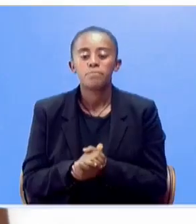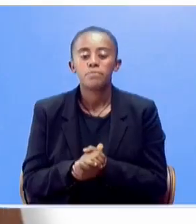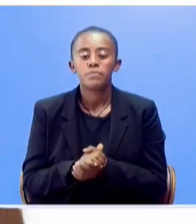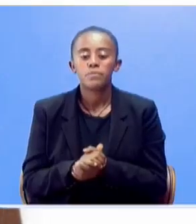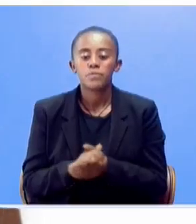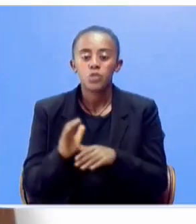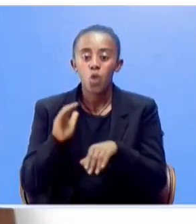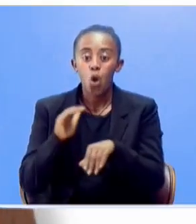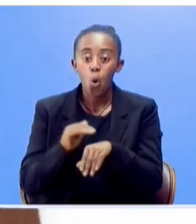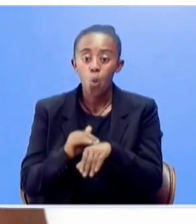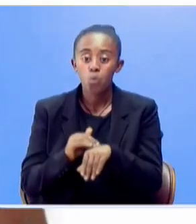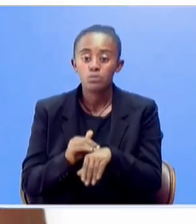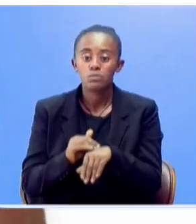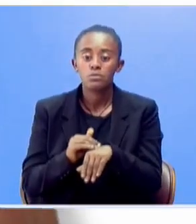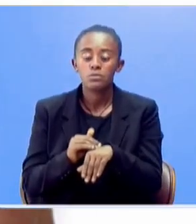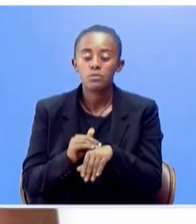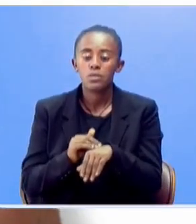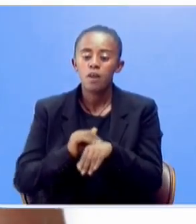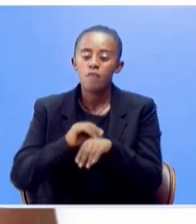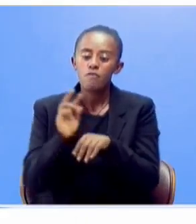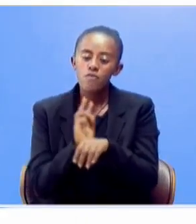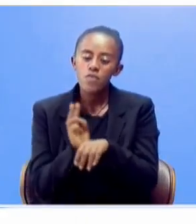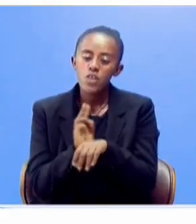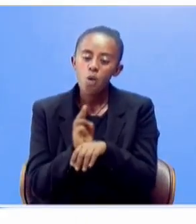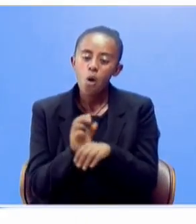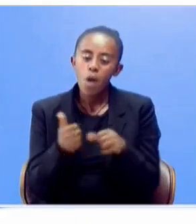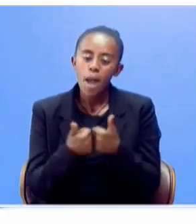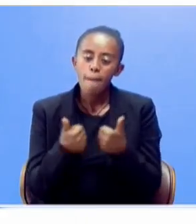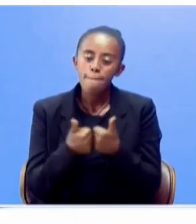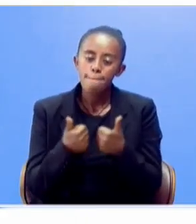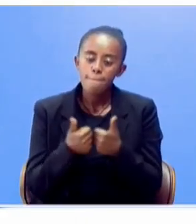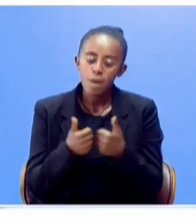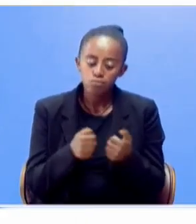on video games,